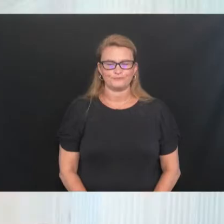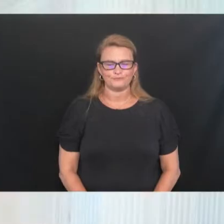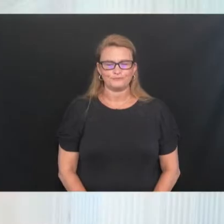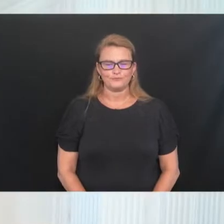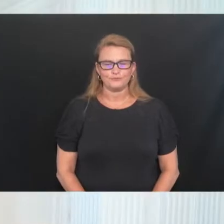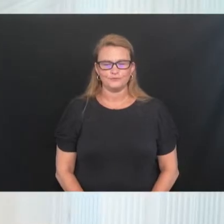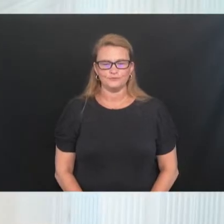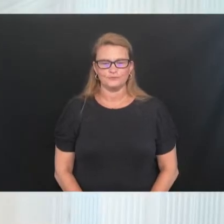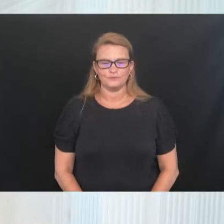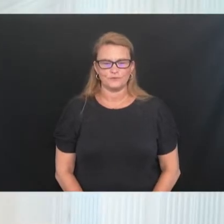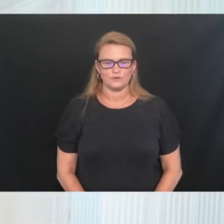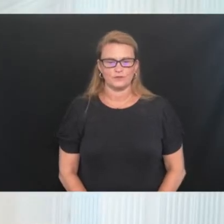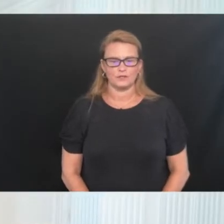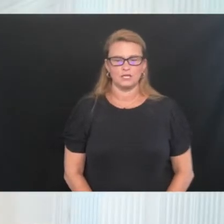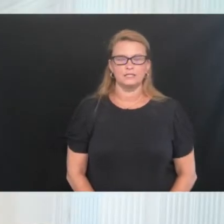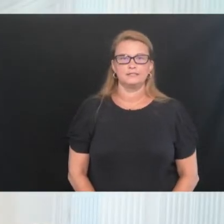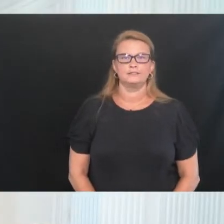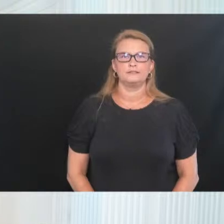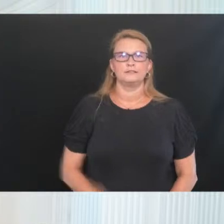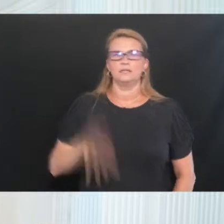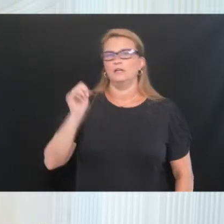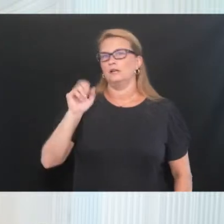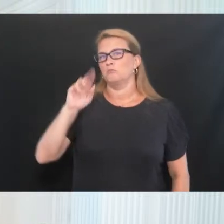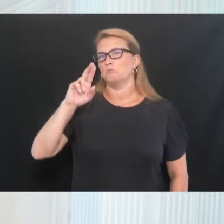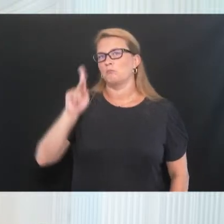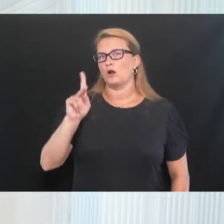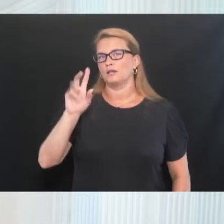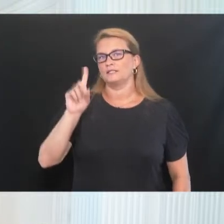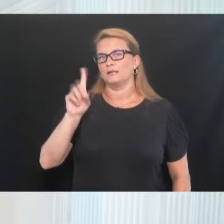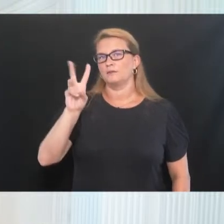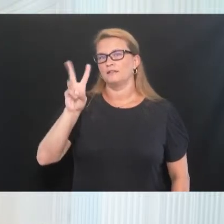All right, thank you, Mark. Next, we'll go to Mark Cram with WDVM.